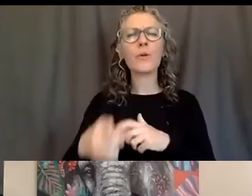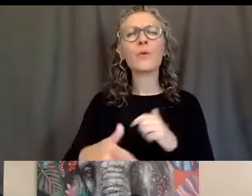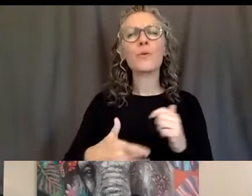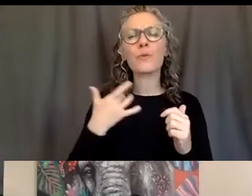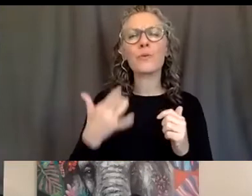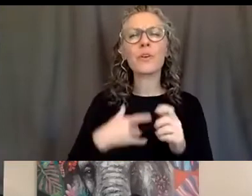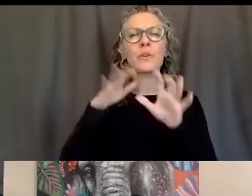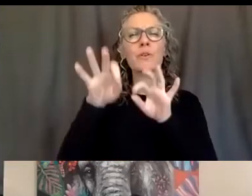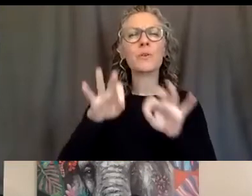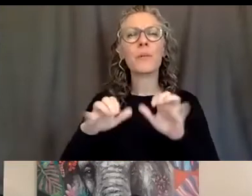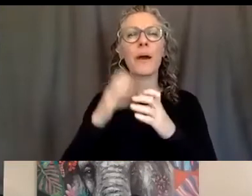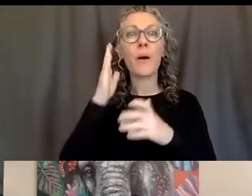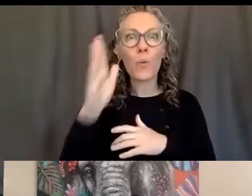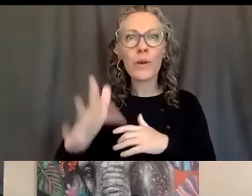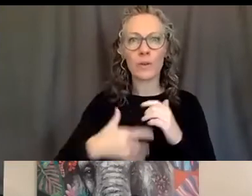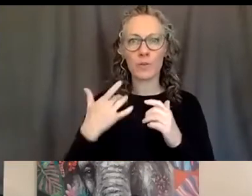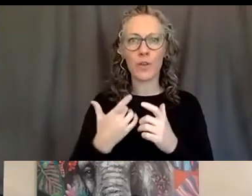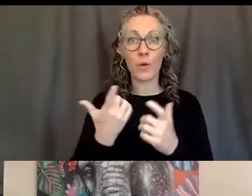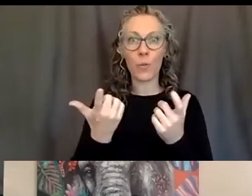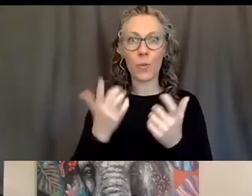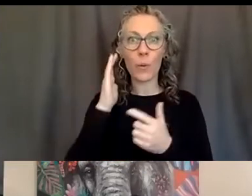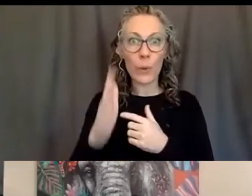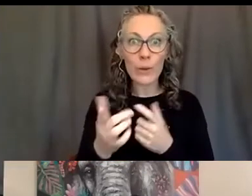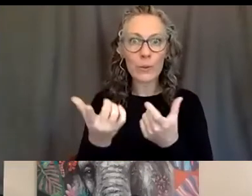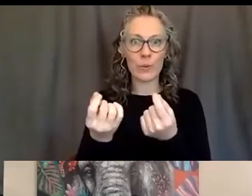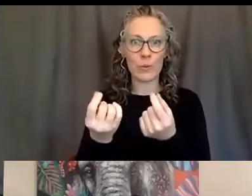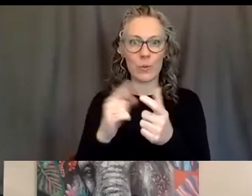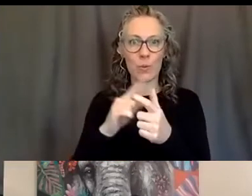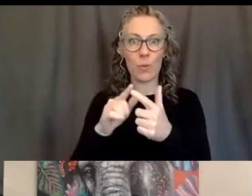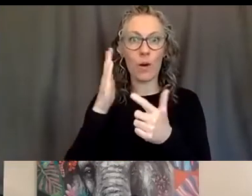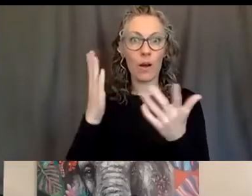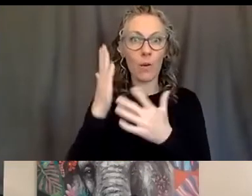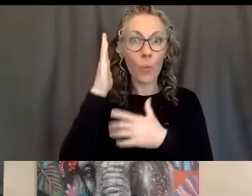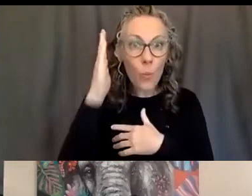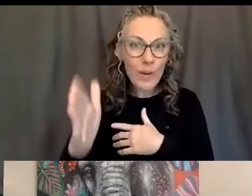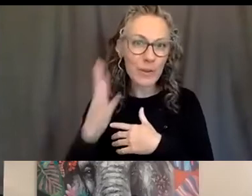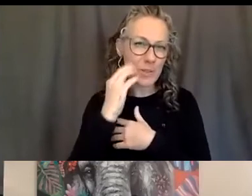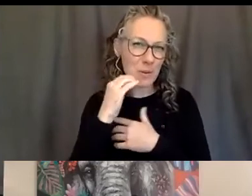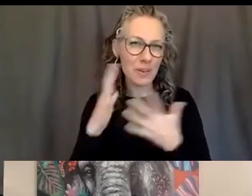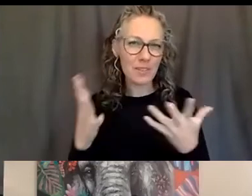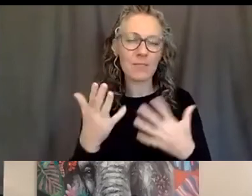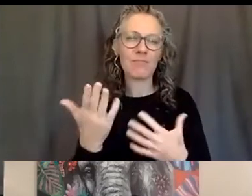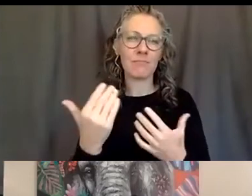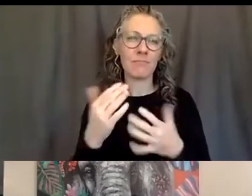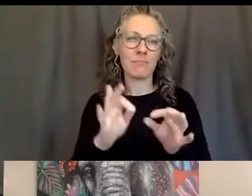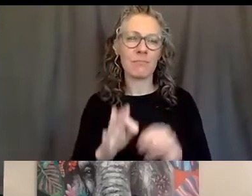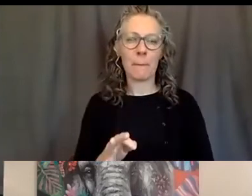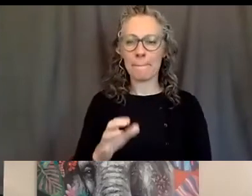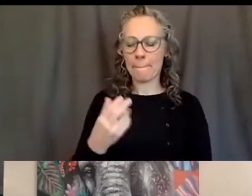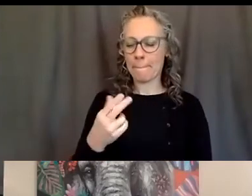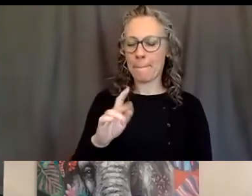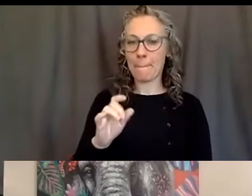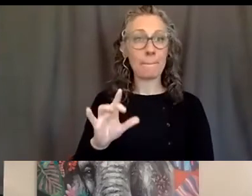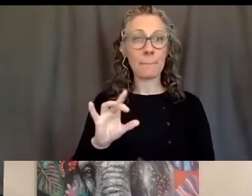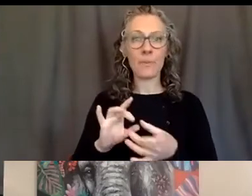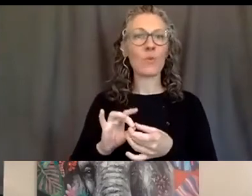will you do? What will you experience? I think, well, it'll be a